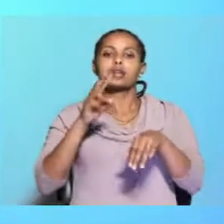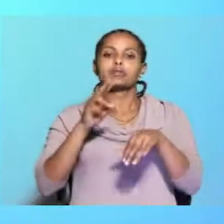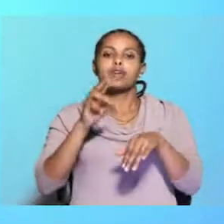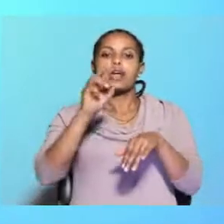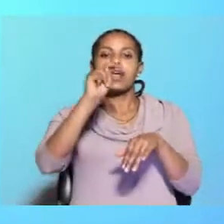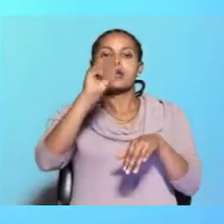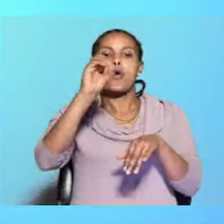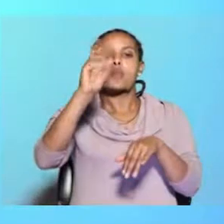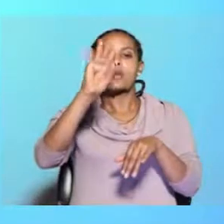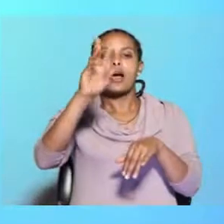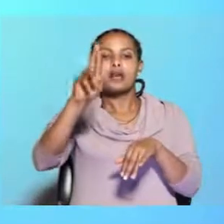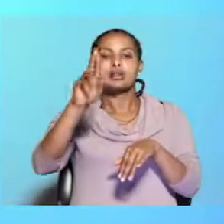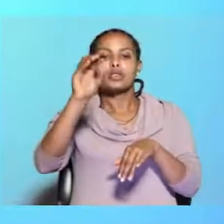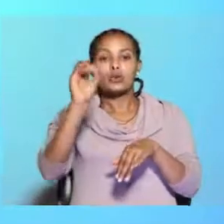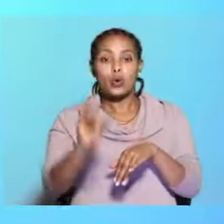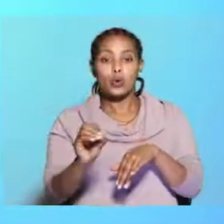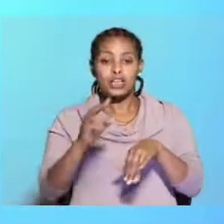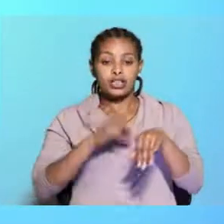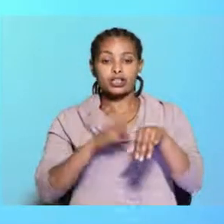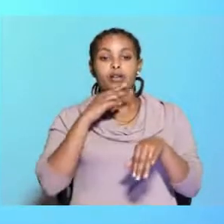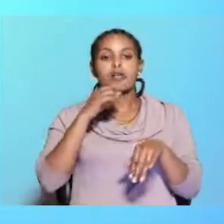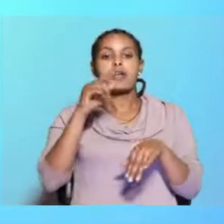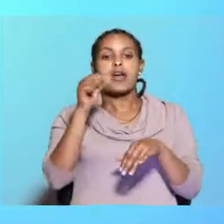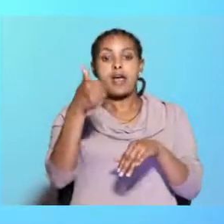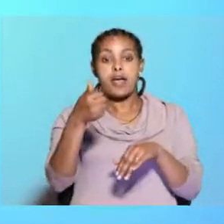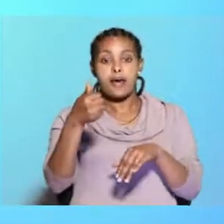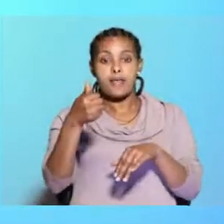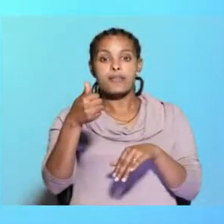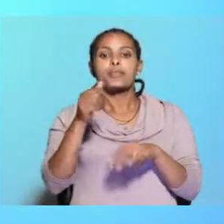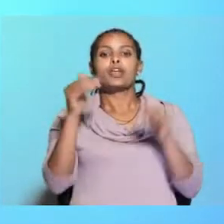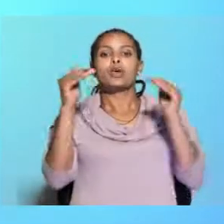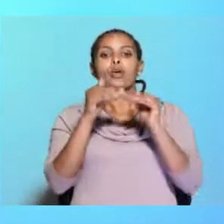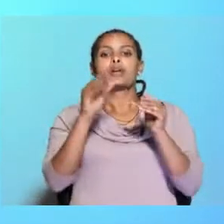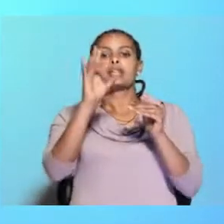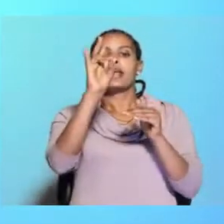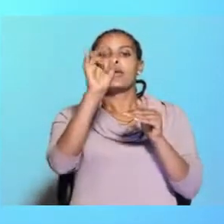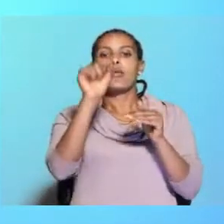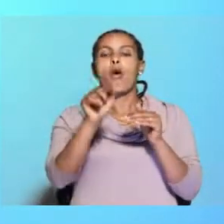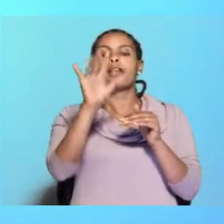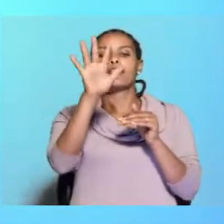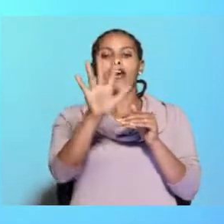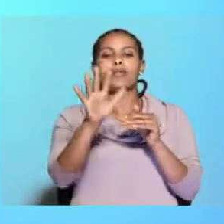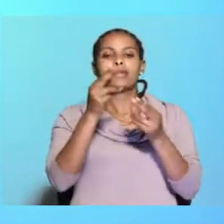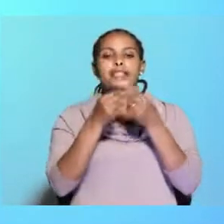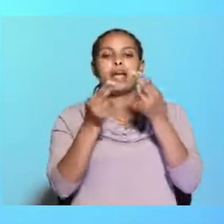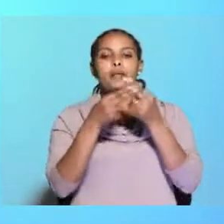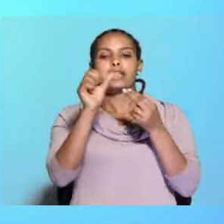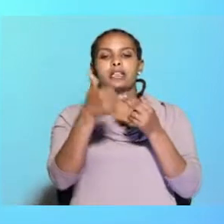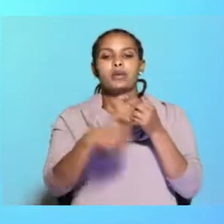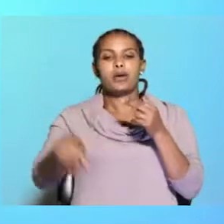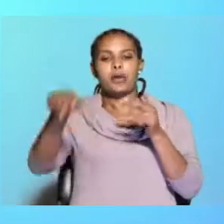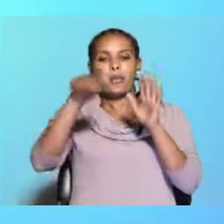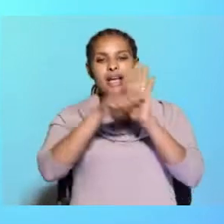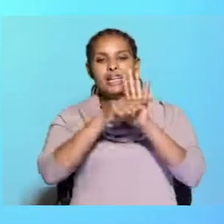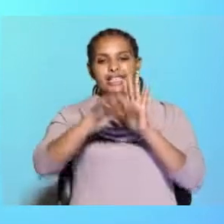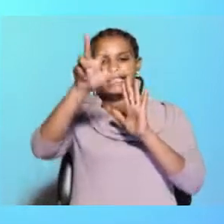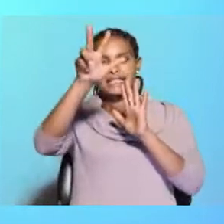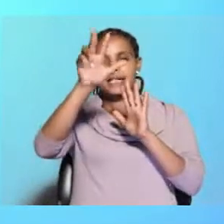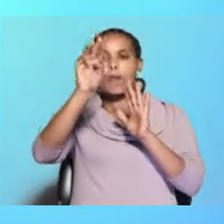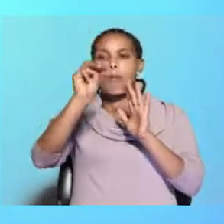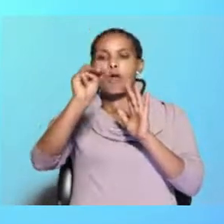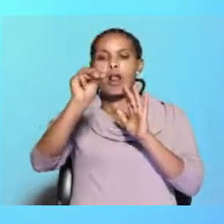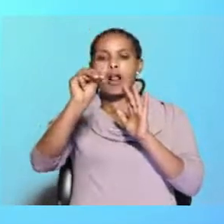of NOBr0, initial concentration A0 equal 7.5 times 10 to the power minus 3